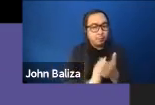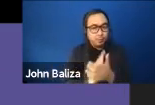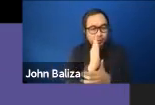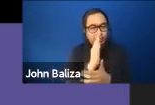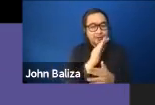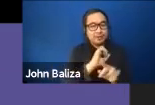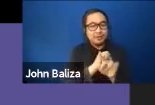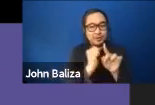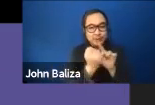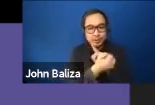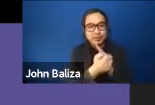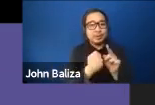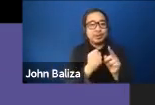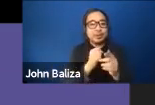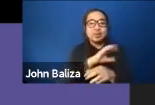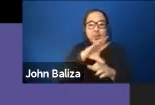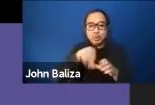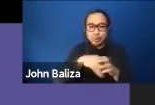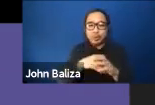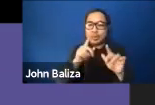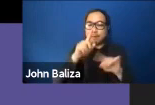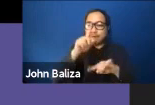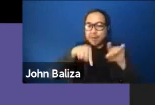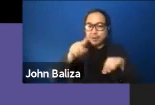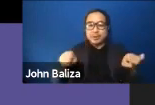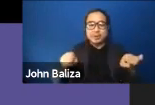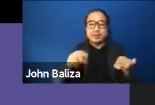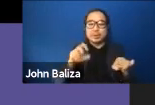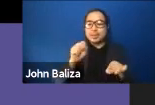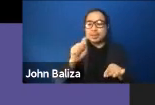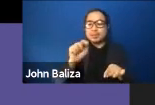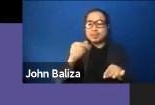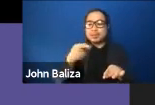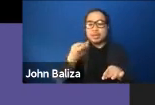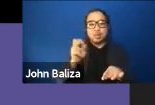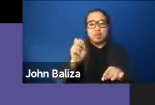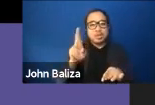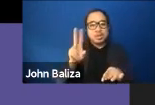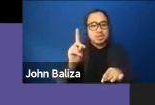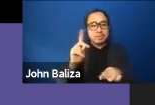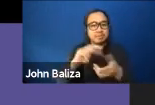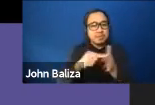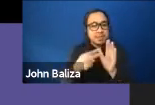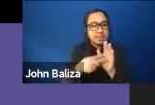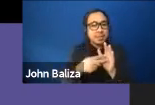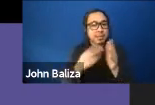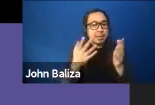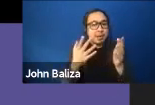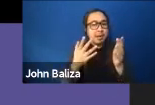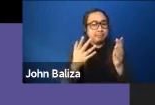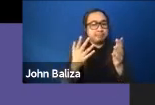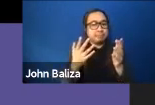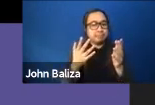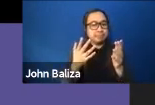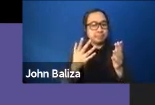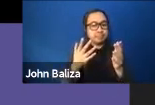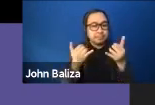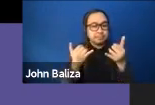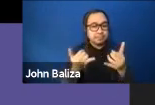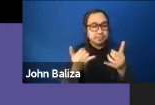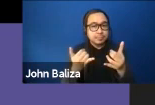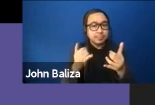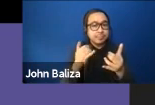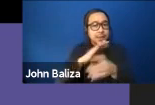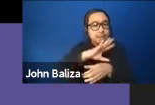join, including the state itself, the UN, and CSO of the country. So it's part of